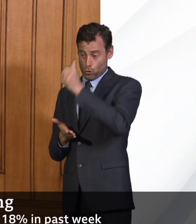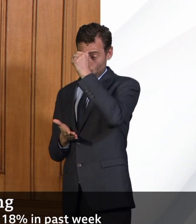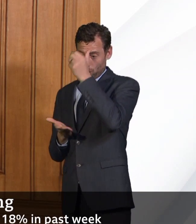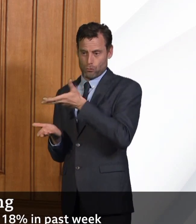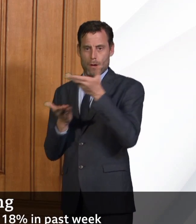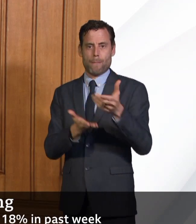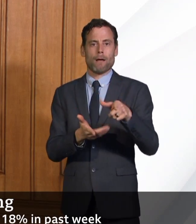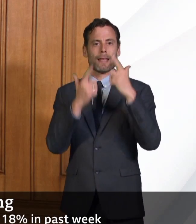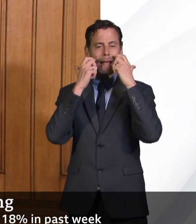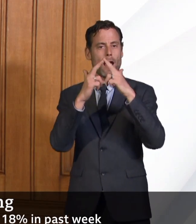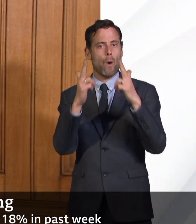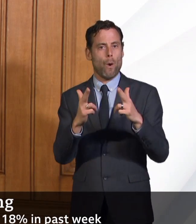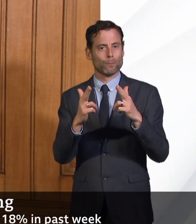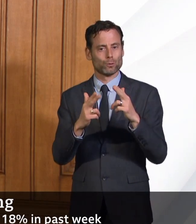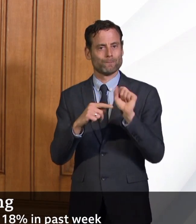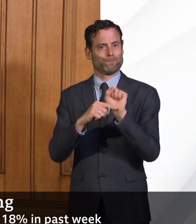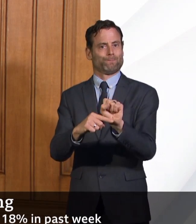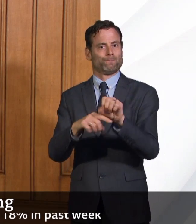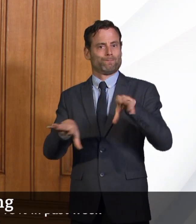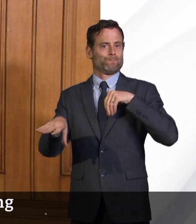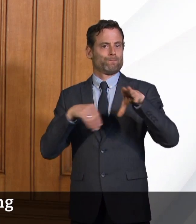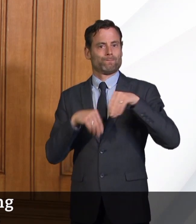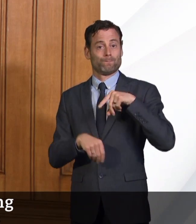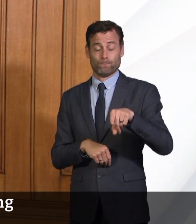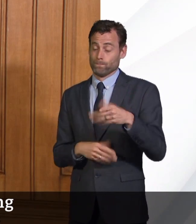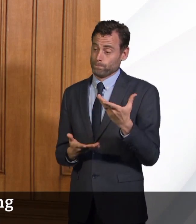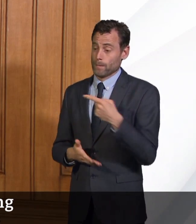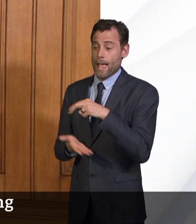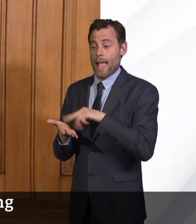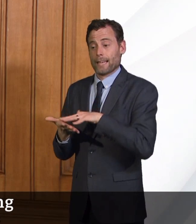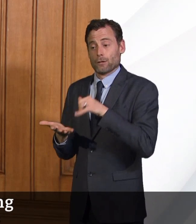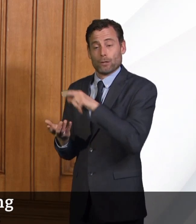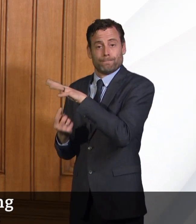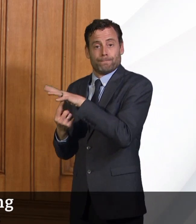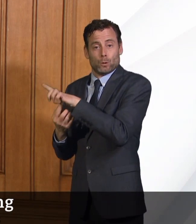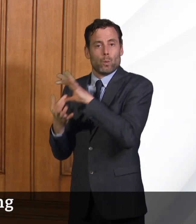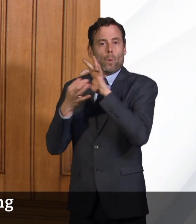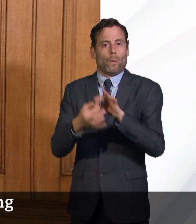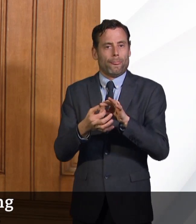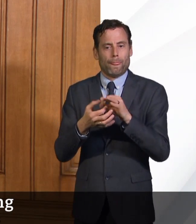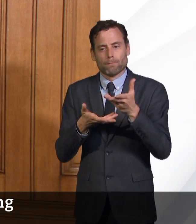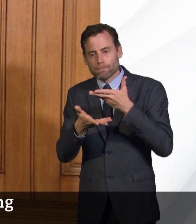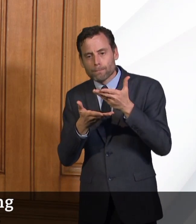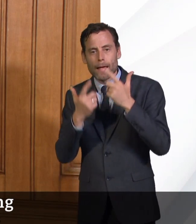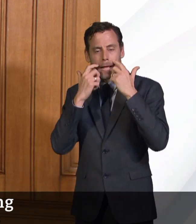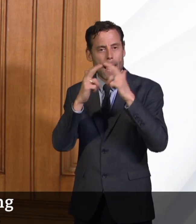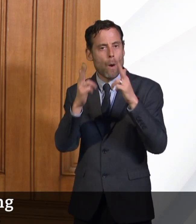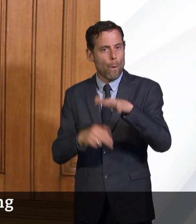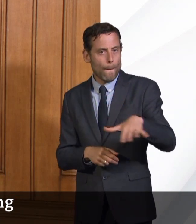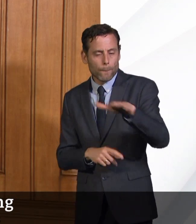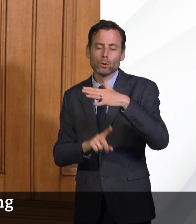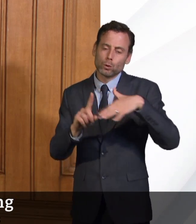infection control in care homes. So you're absolutely right to point out that the NHS plays a part in supporting colleagues in social